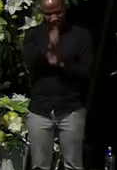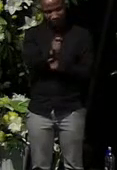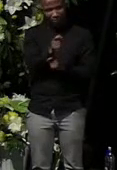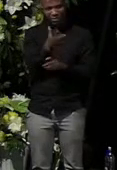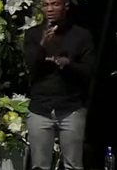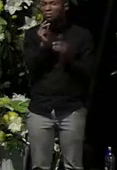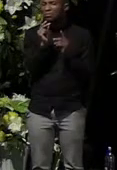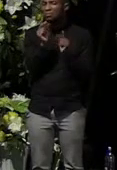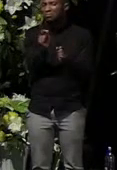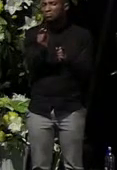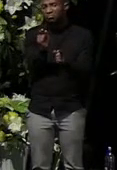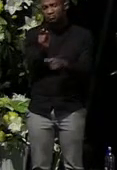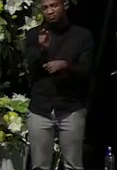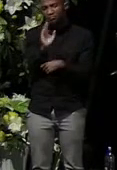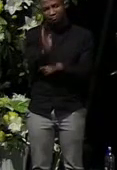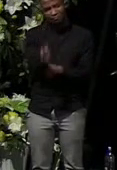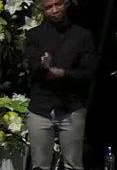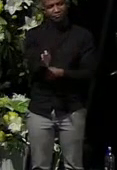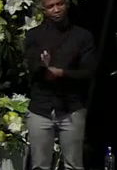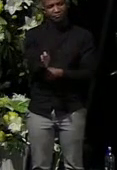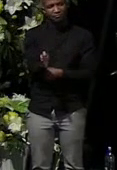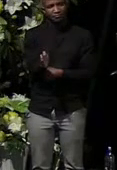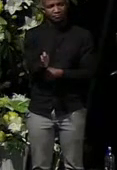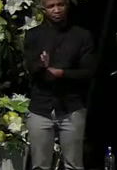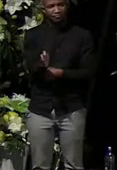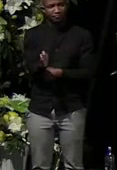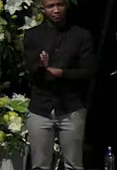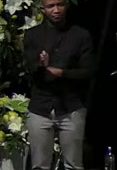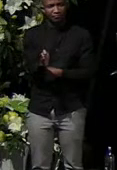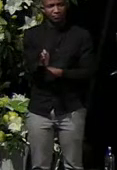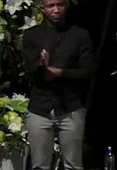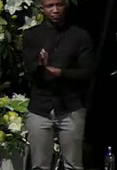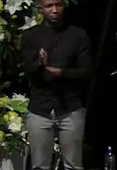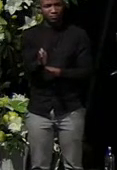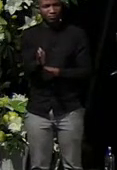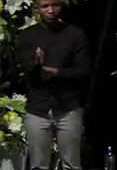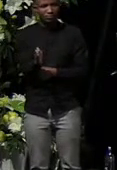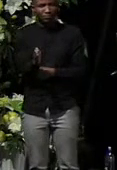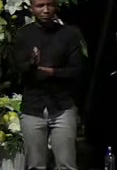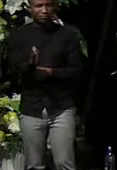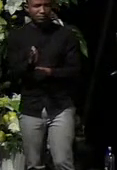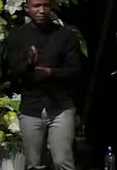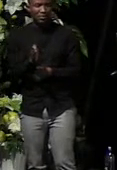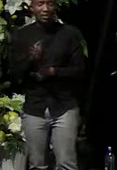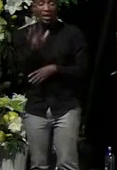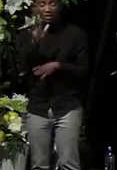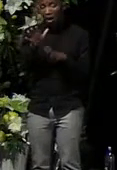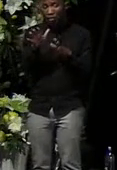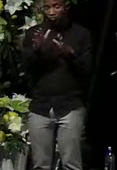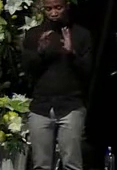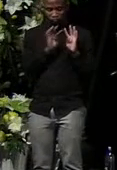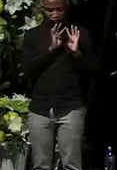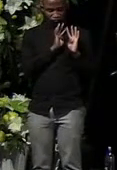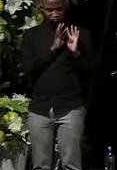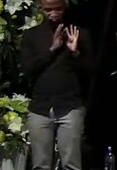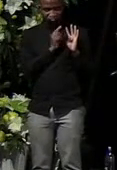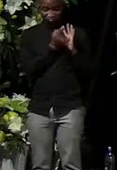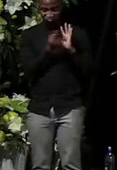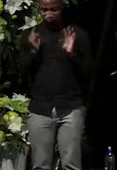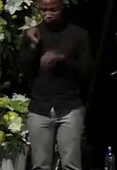one I I just want maybe the panel to when they talk about a paradigm shift